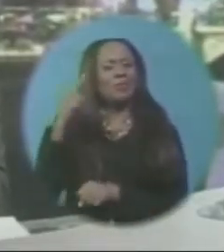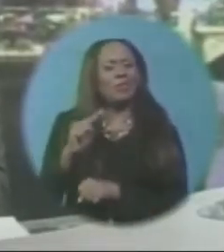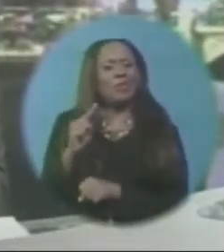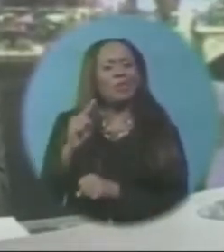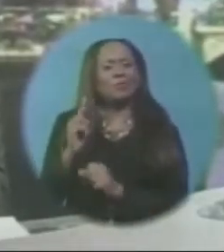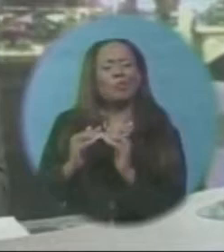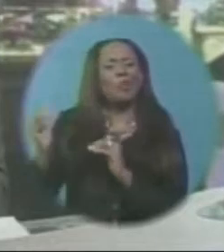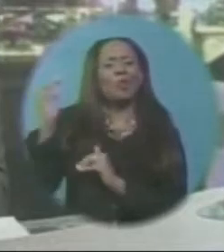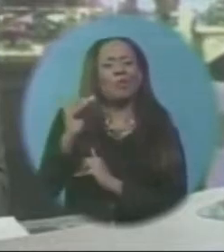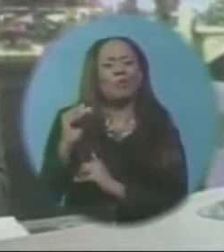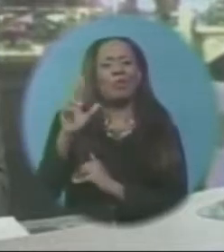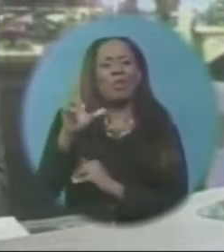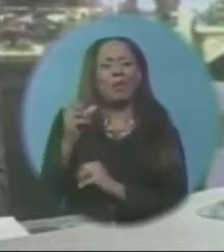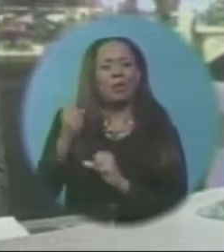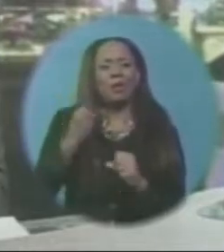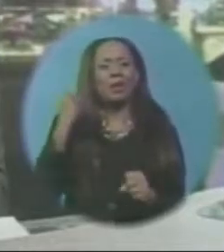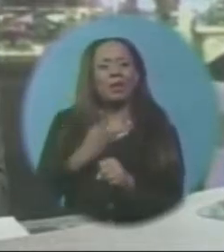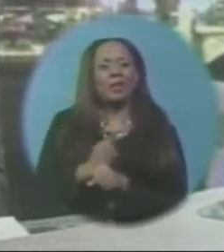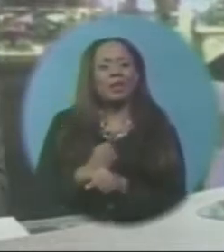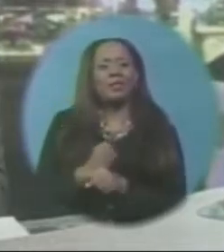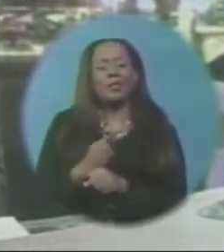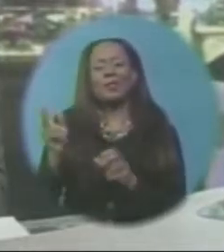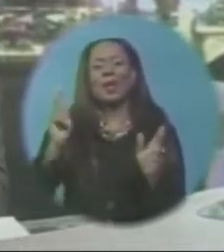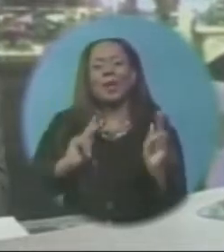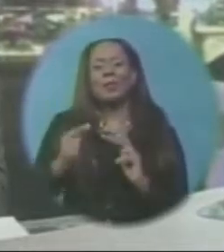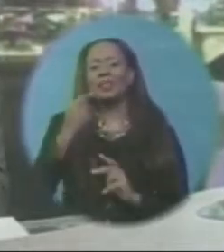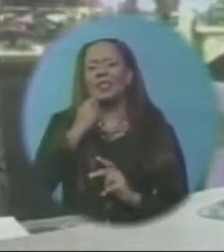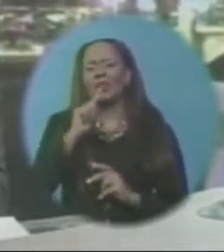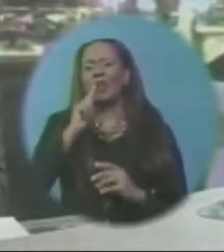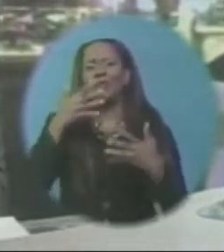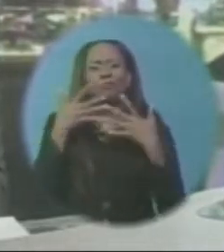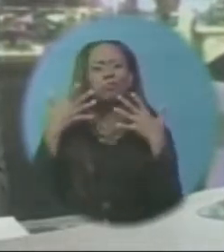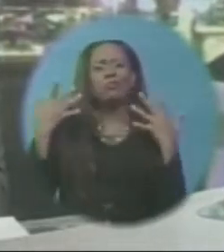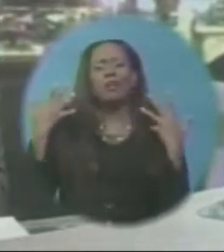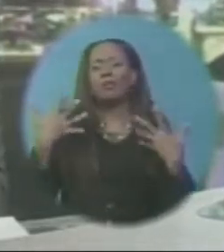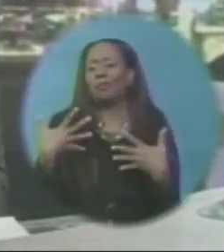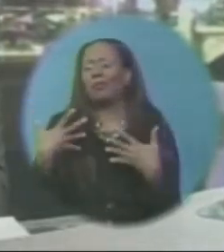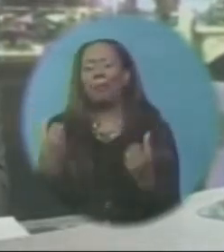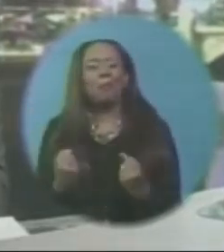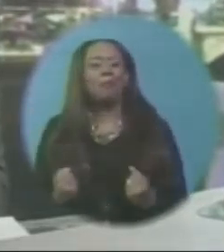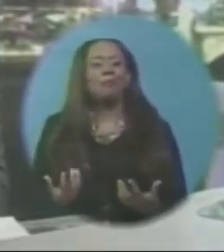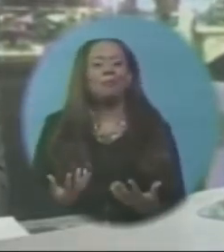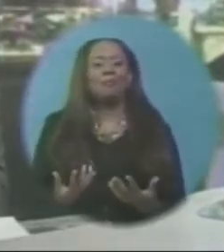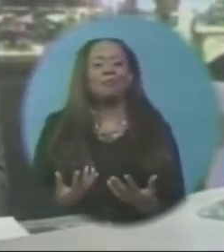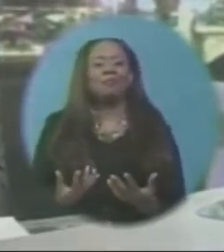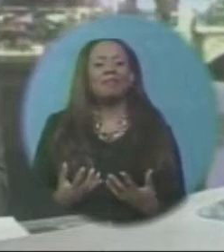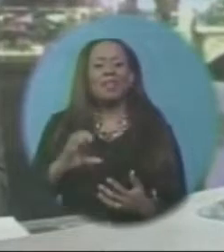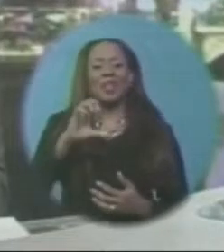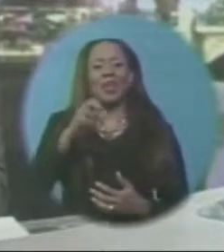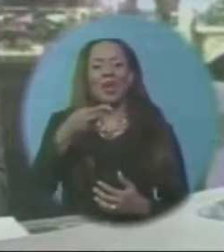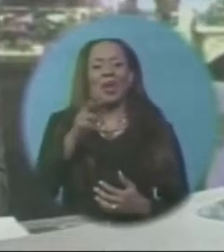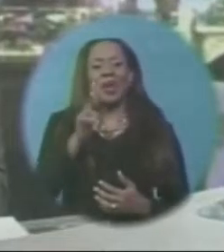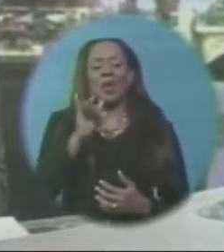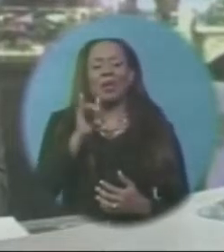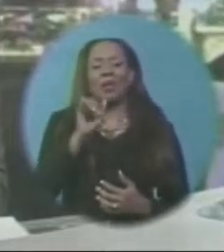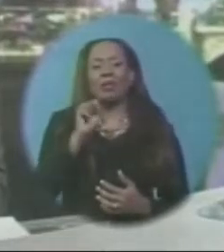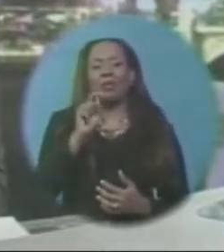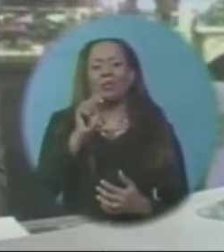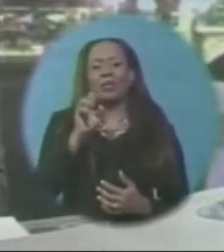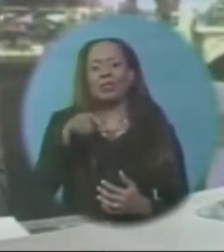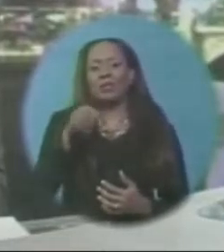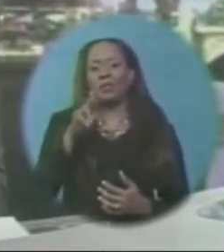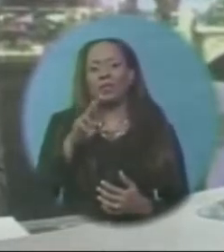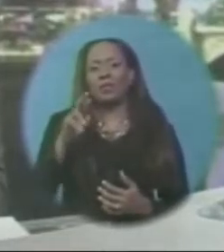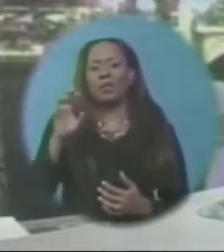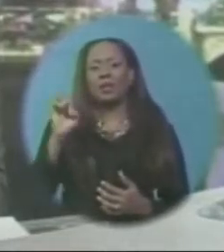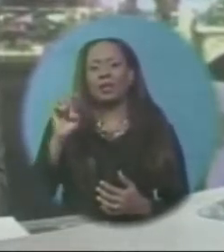service has been remembered for his ever-pleasant nature and his bravery on the job. Christopher Edwards, who was the station officer in charge